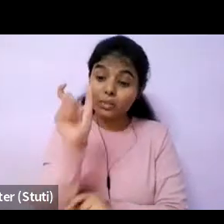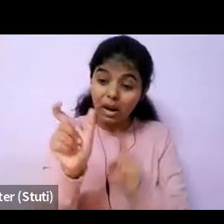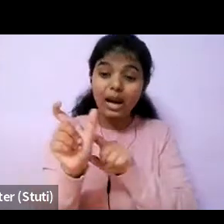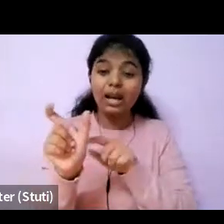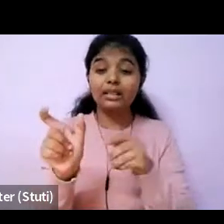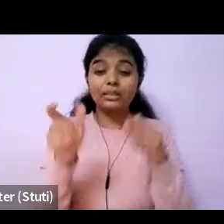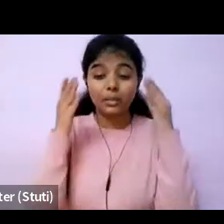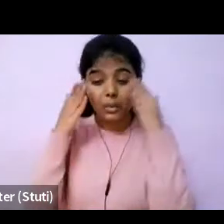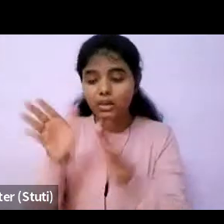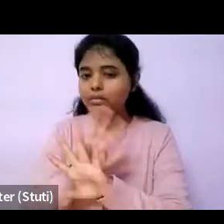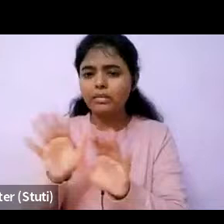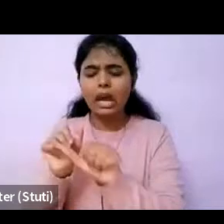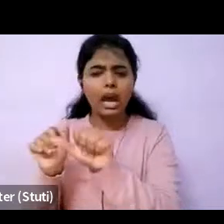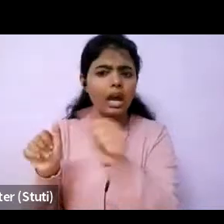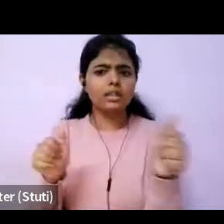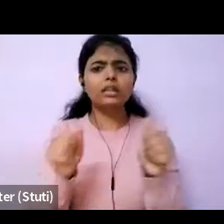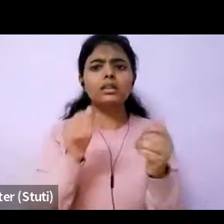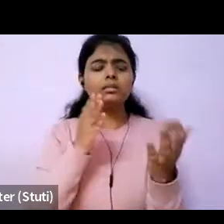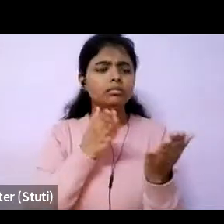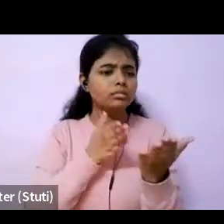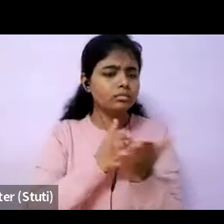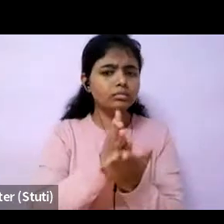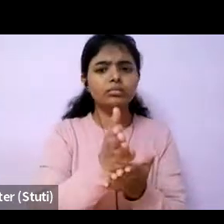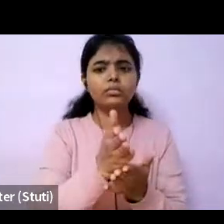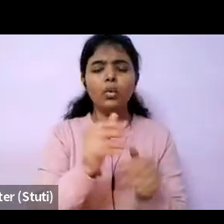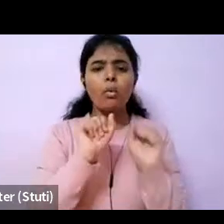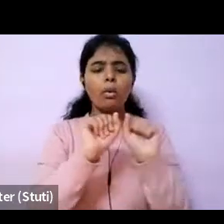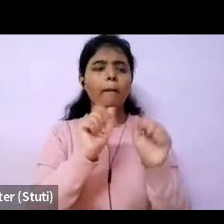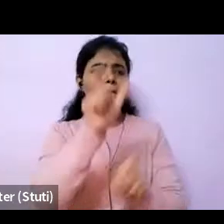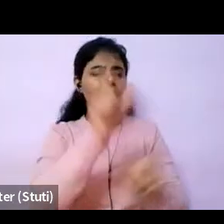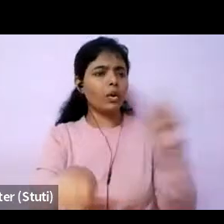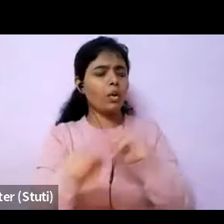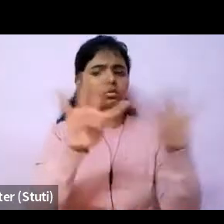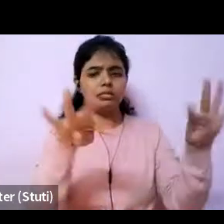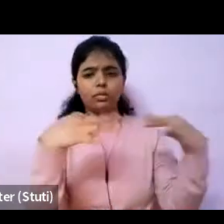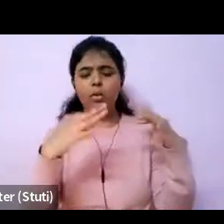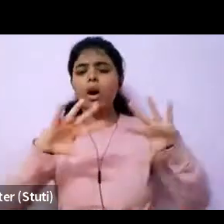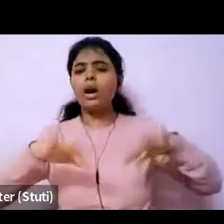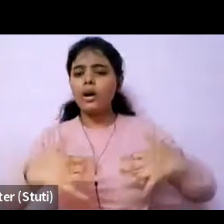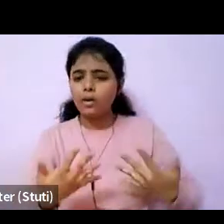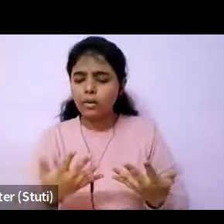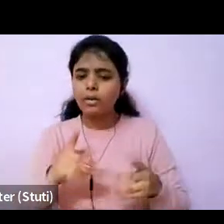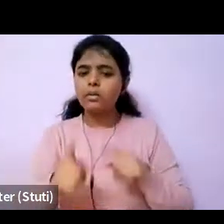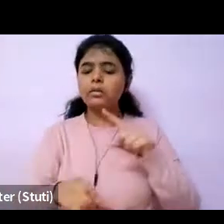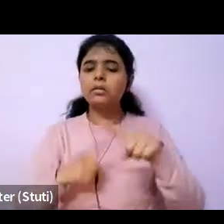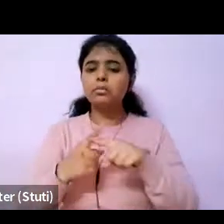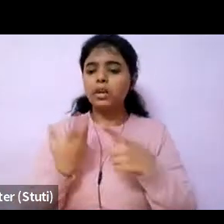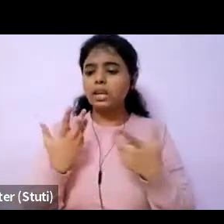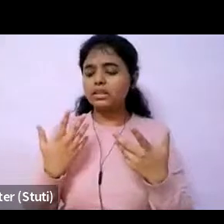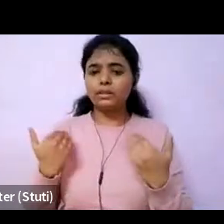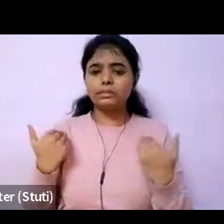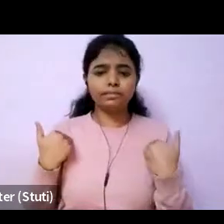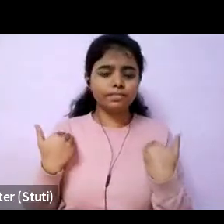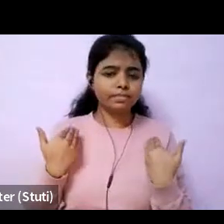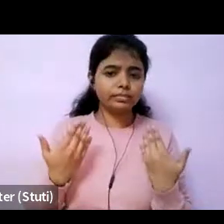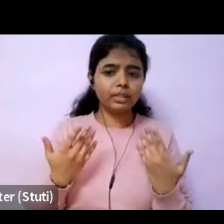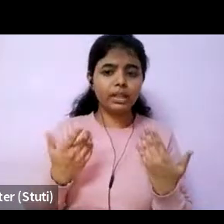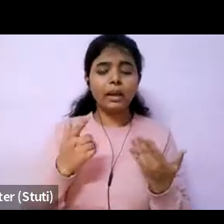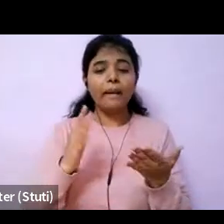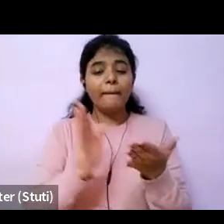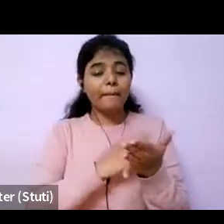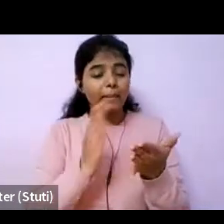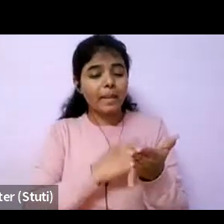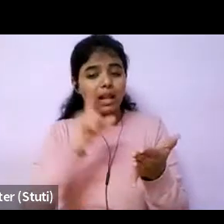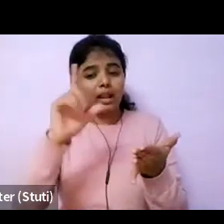her work, her public image. Especially there are long passages, pages after